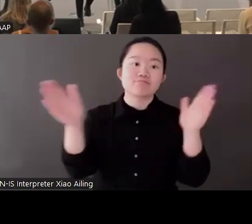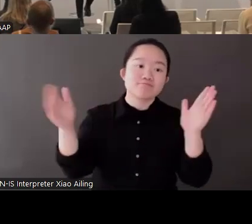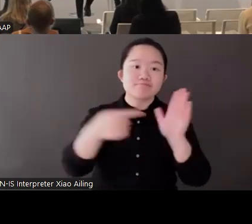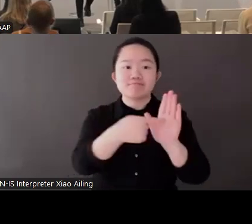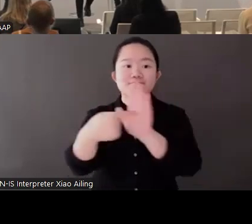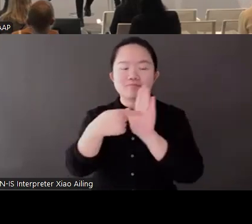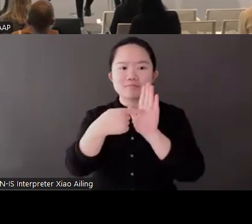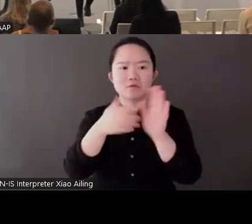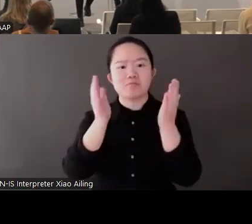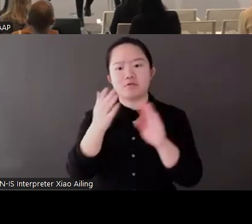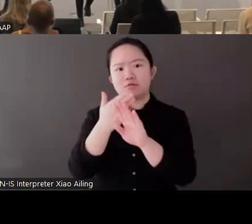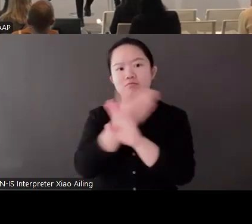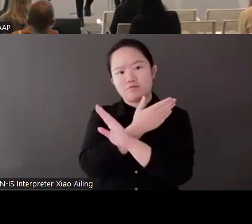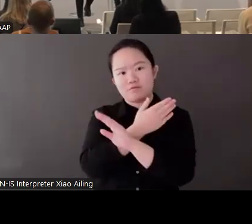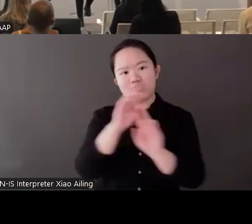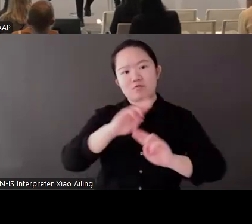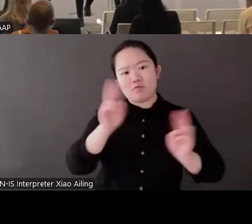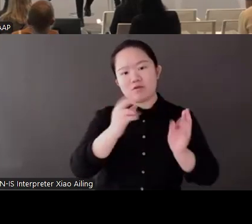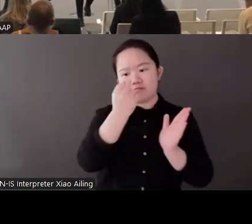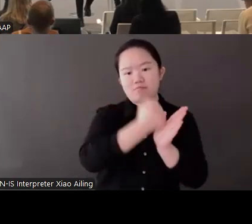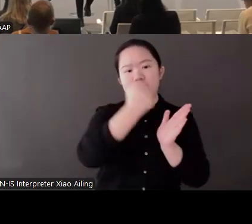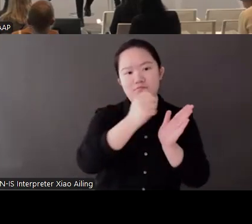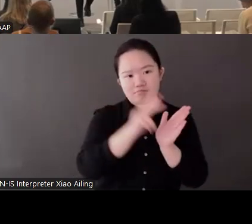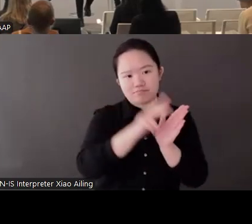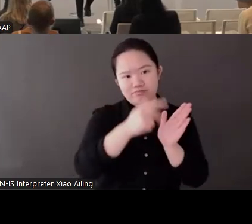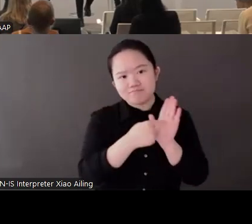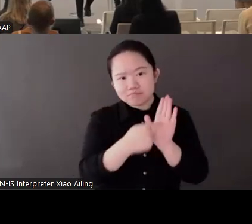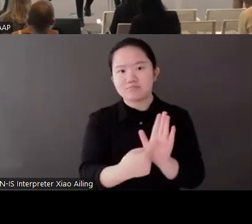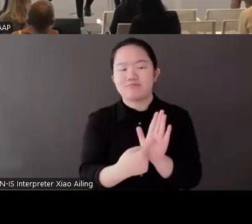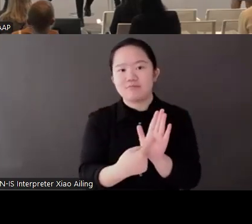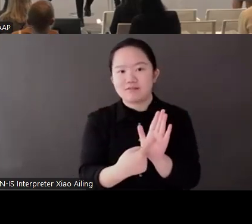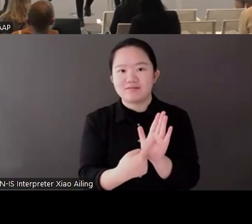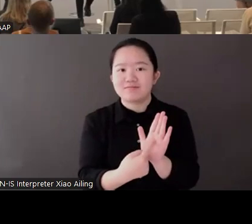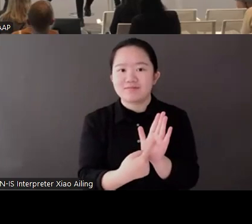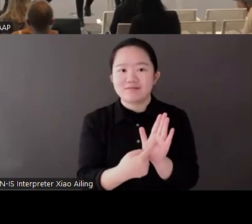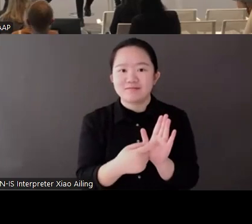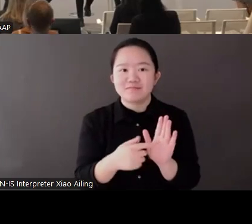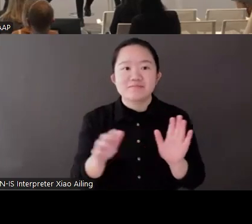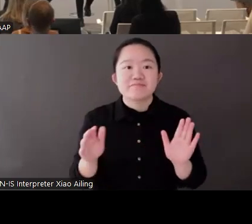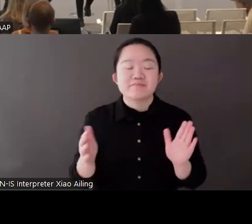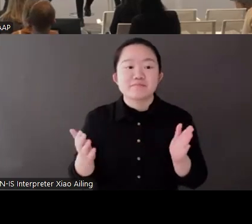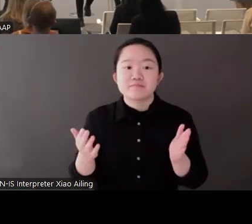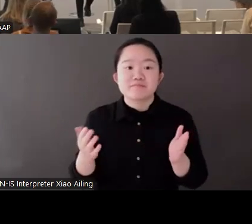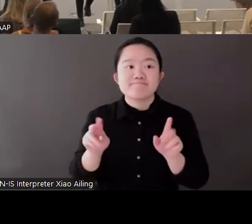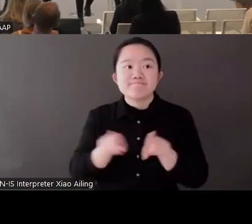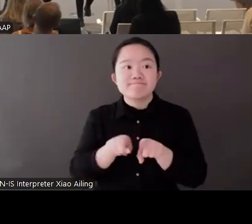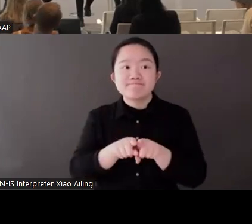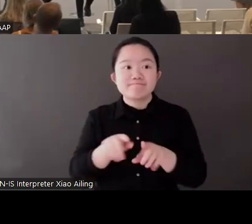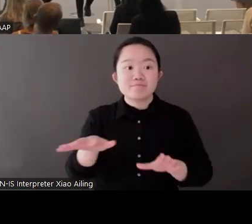and you get the certification discount, and you can always also use that as a marketing